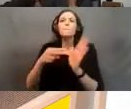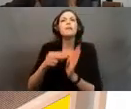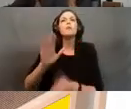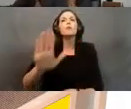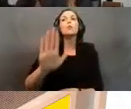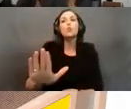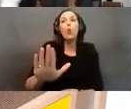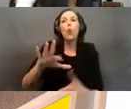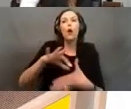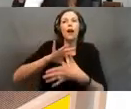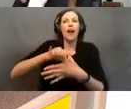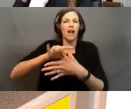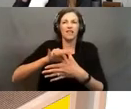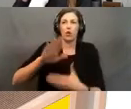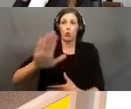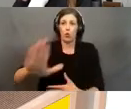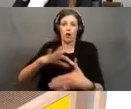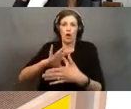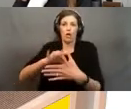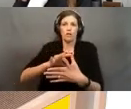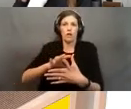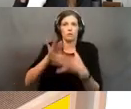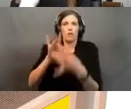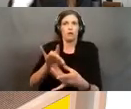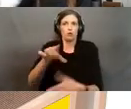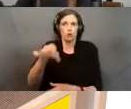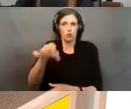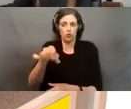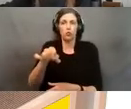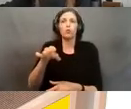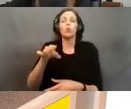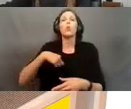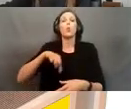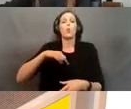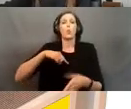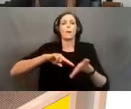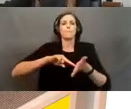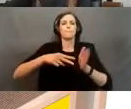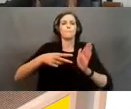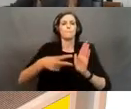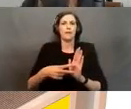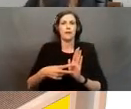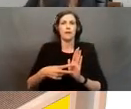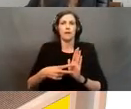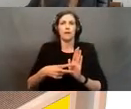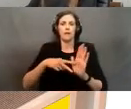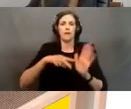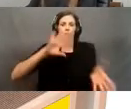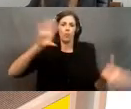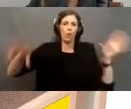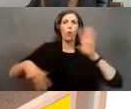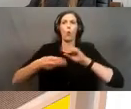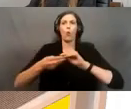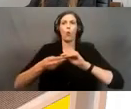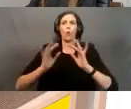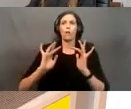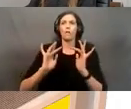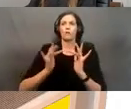Your content is your content. We were referring to the entire virtual